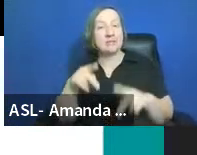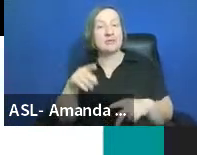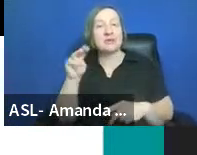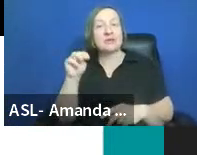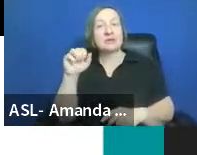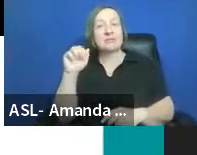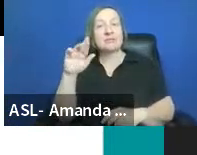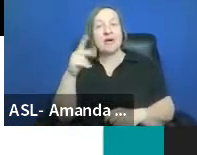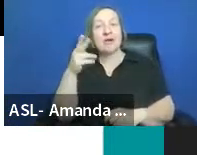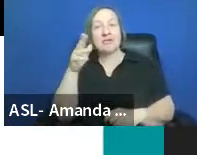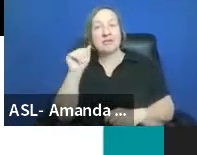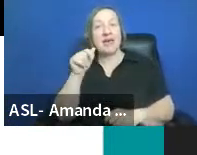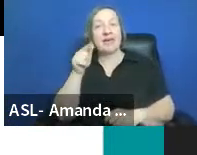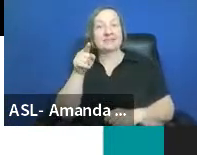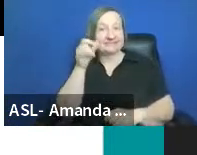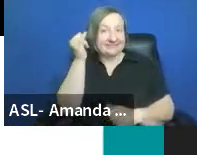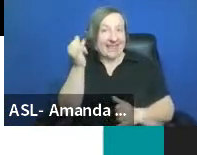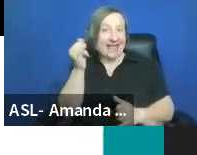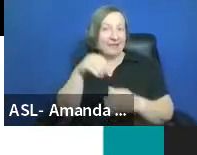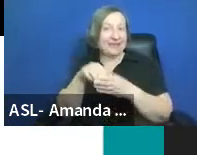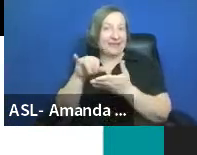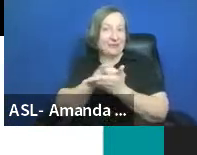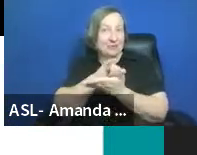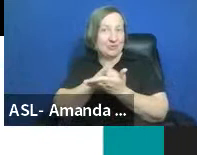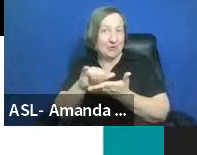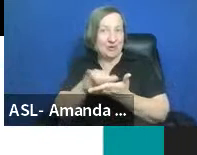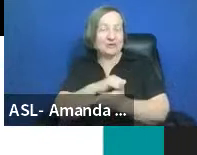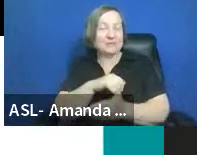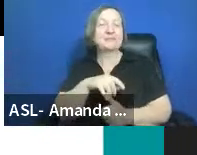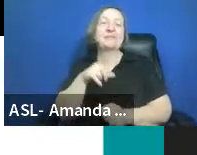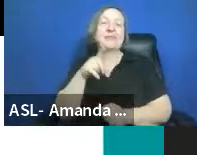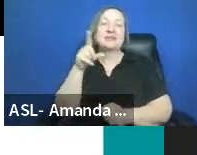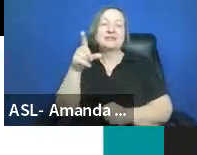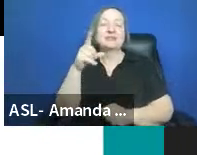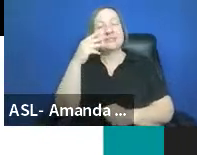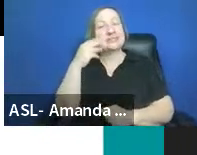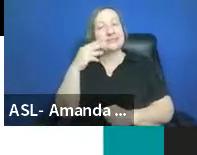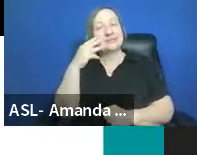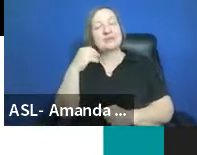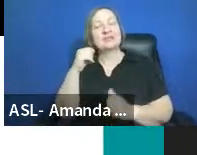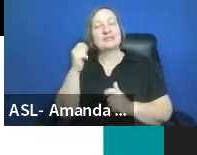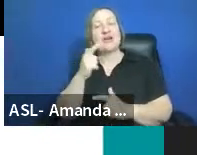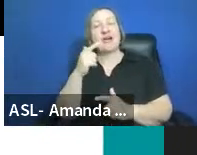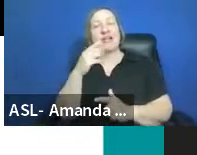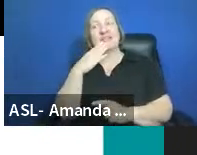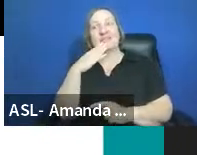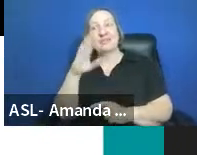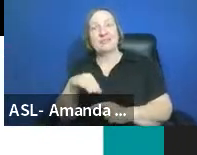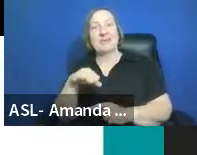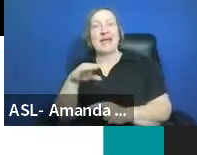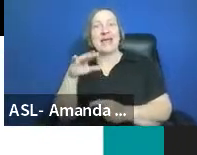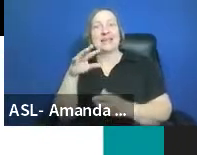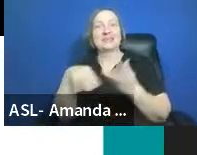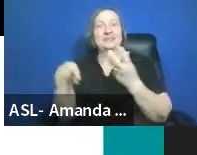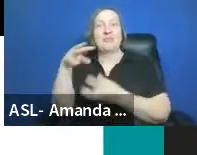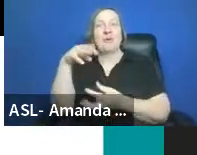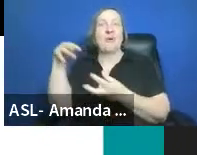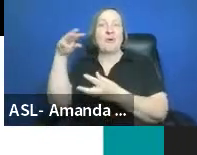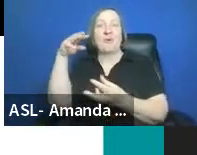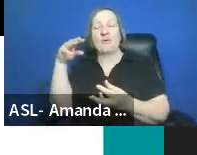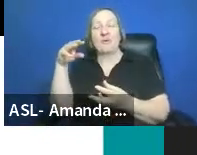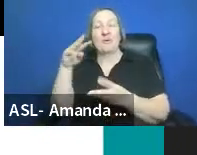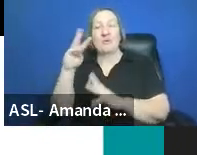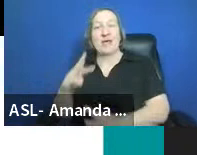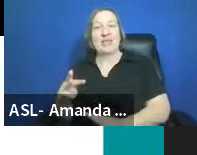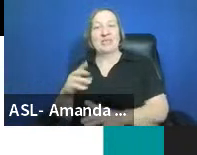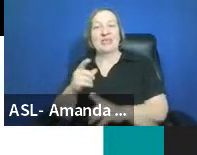who is in New York, and she's experiencing all of that bad smoky weather that's